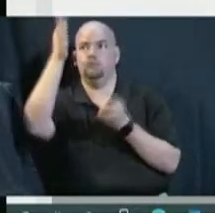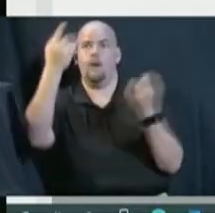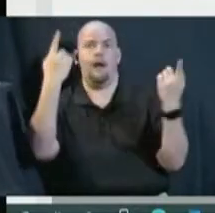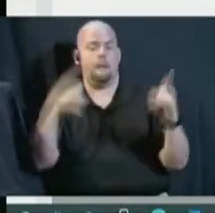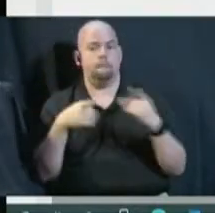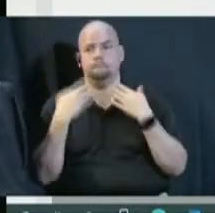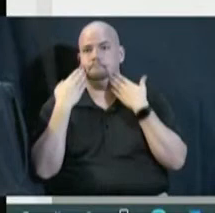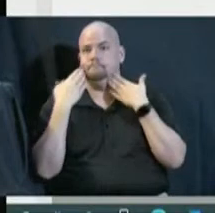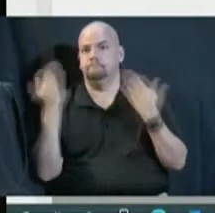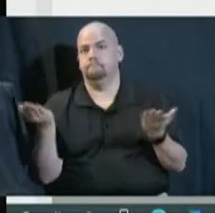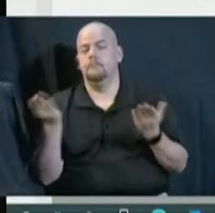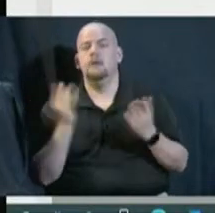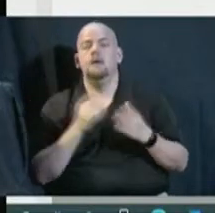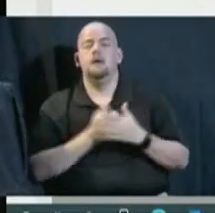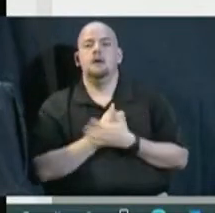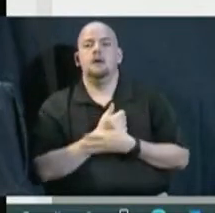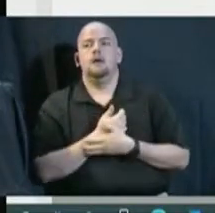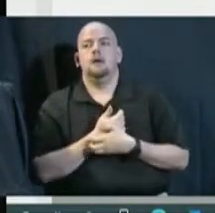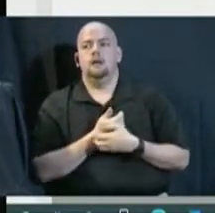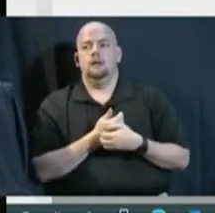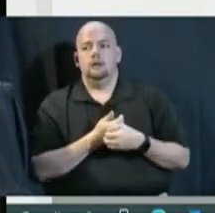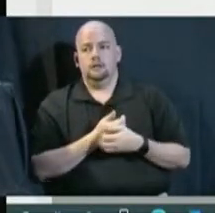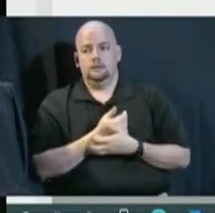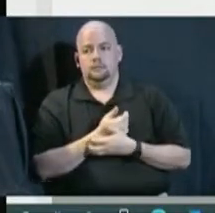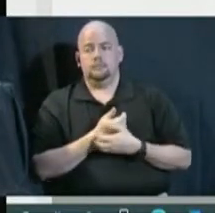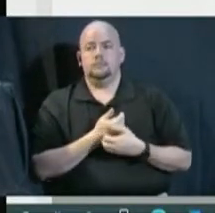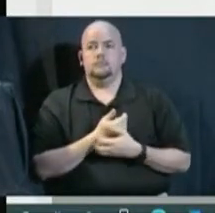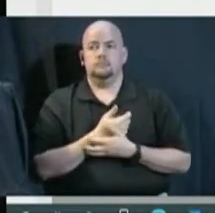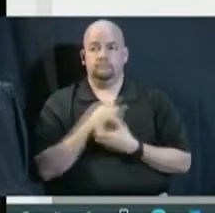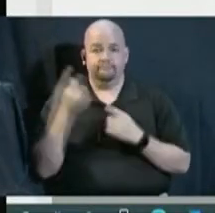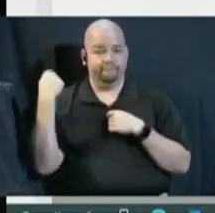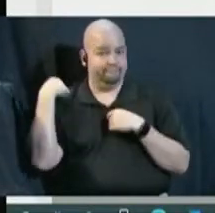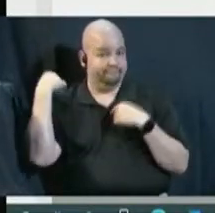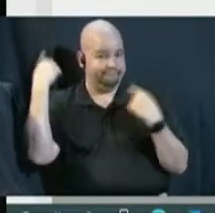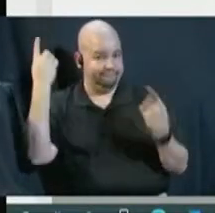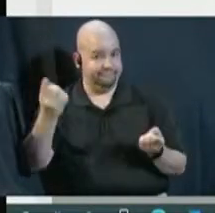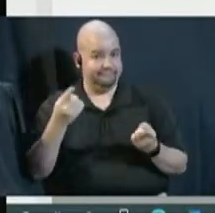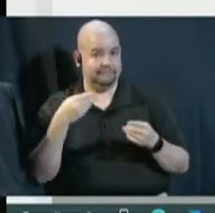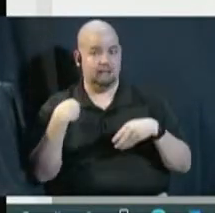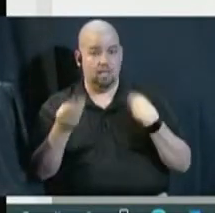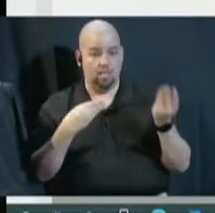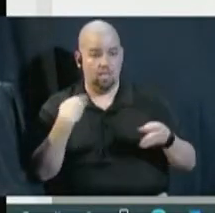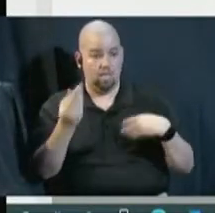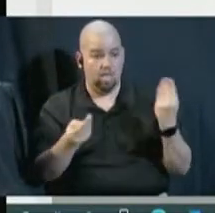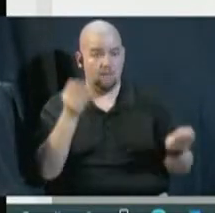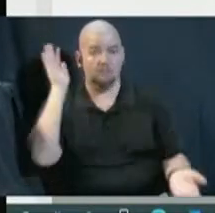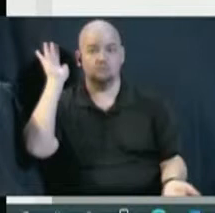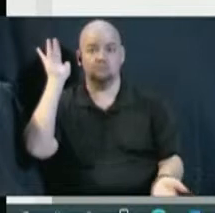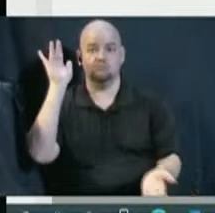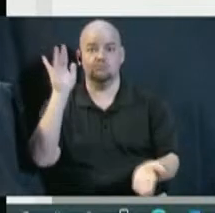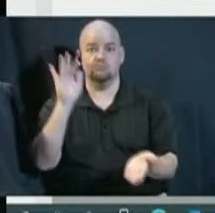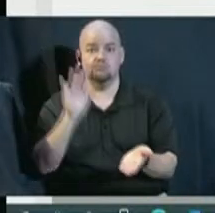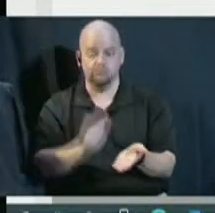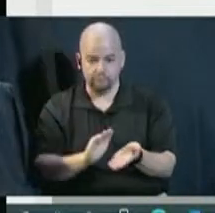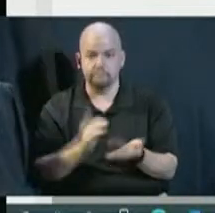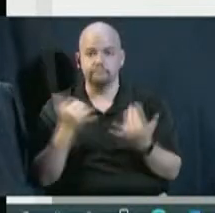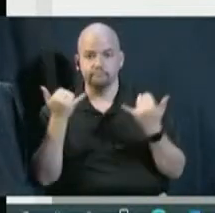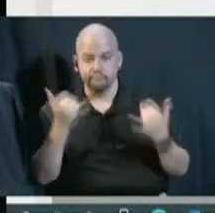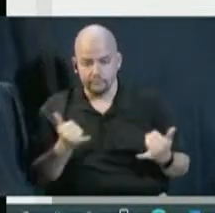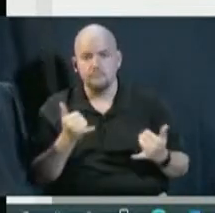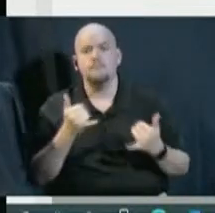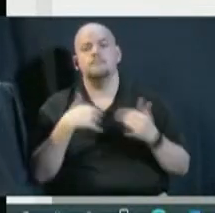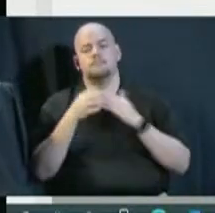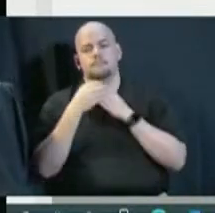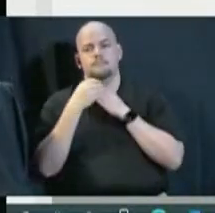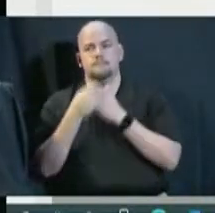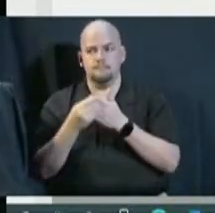but we are getting a sense that the supply may be less than it's been. And so we are following the guidance we've